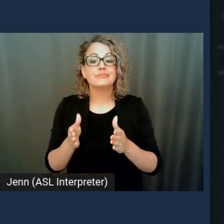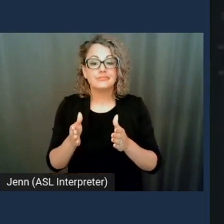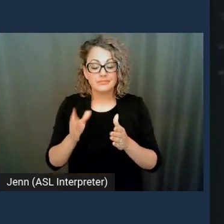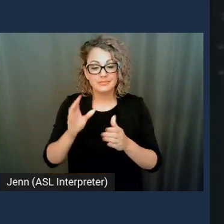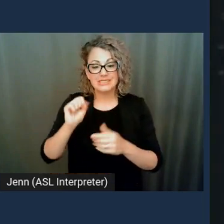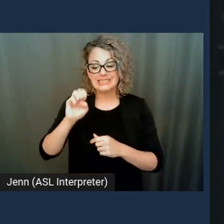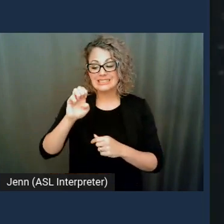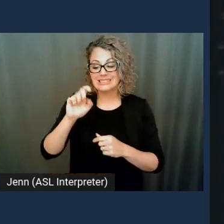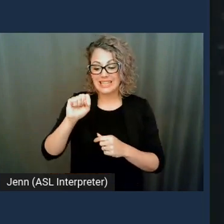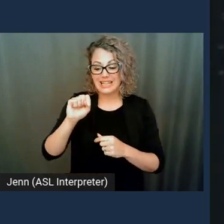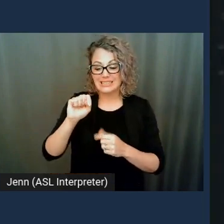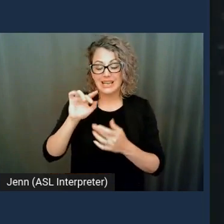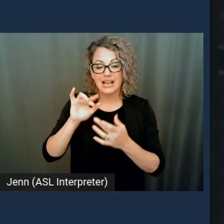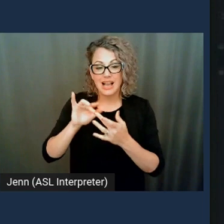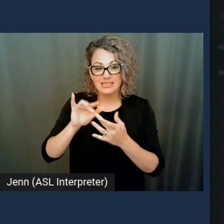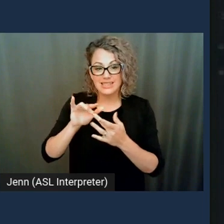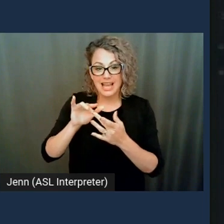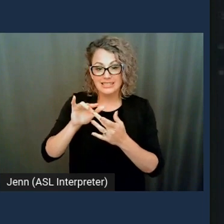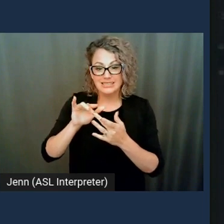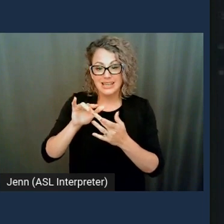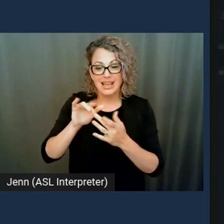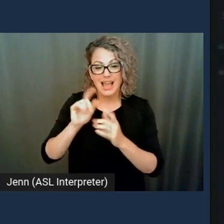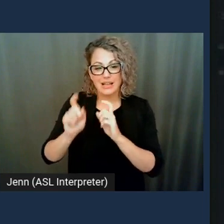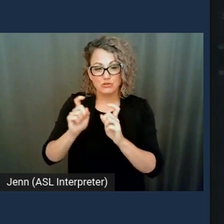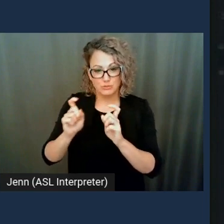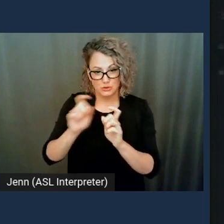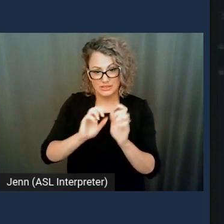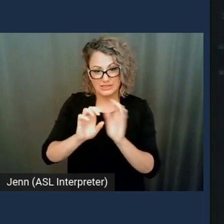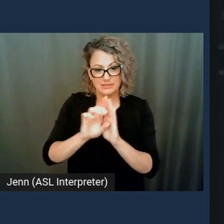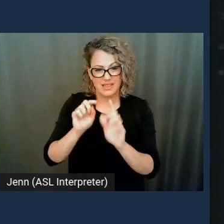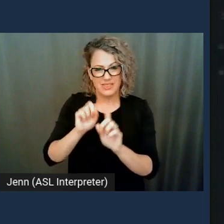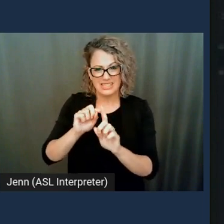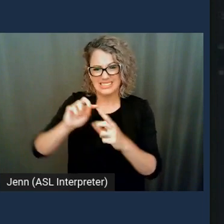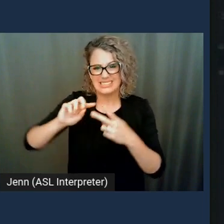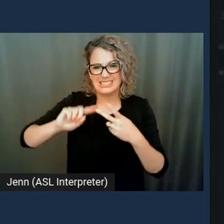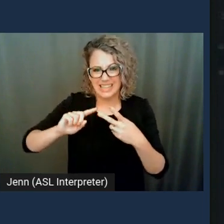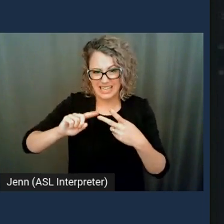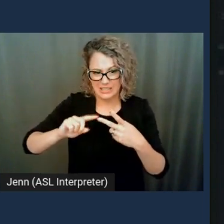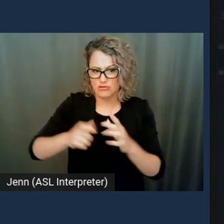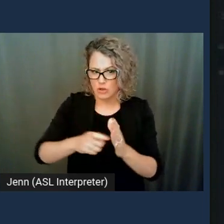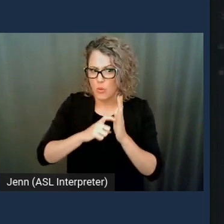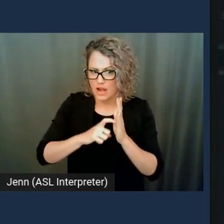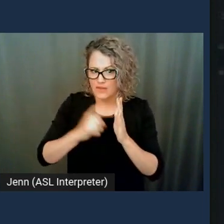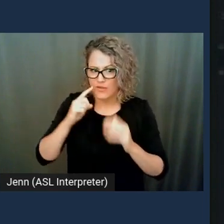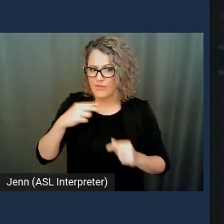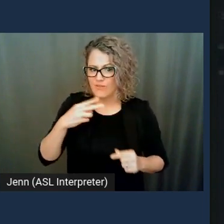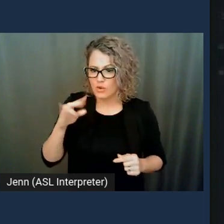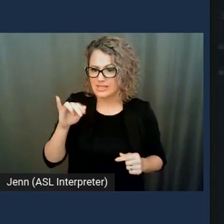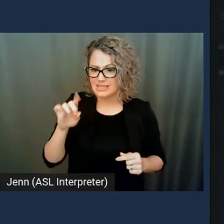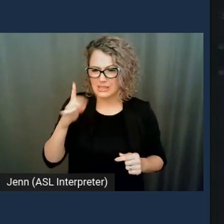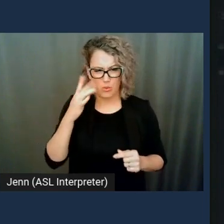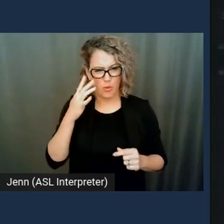block, which is the second block required for Voice ID. This is required because Voice